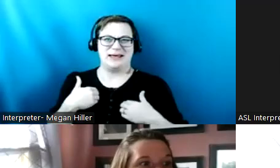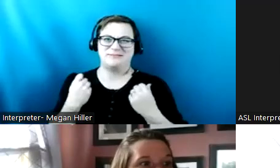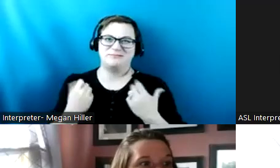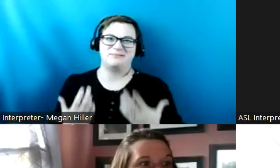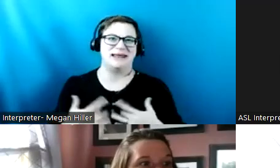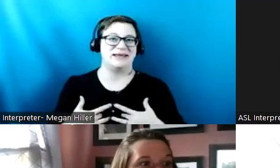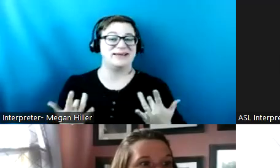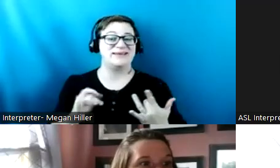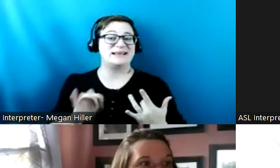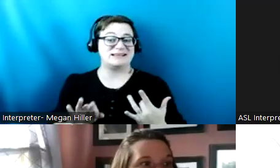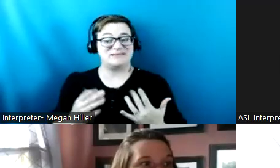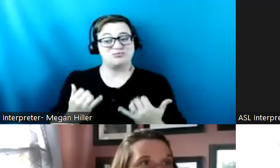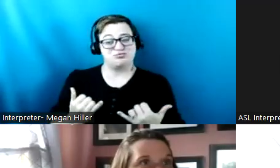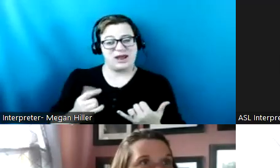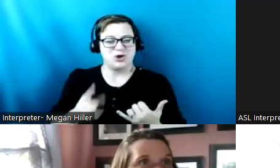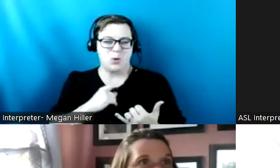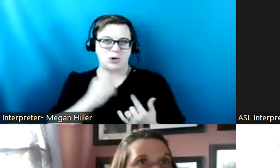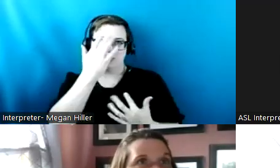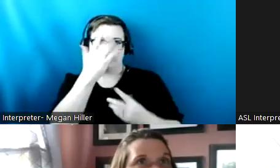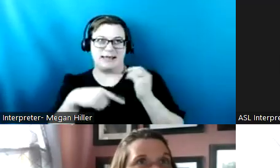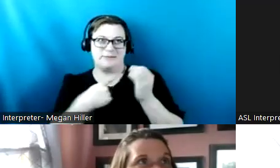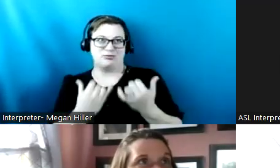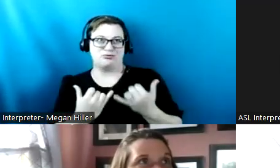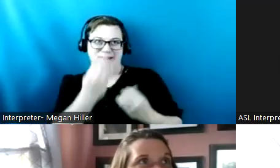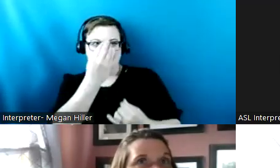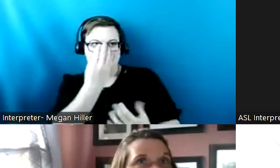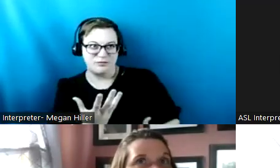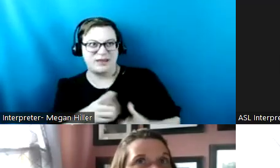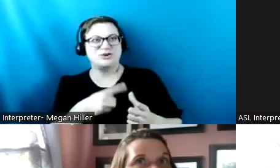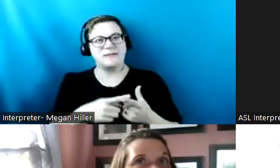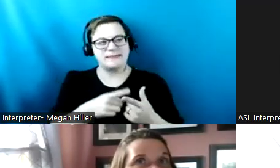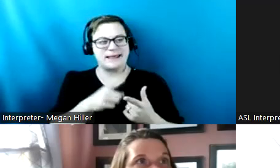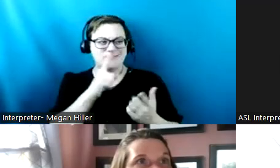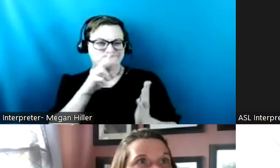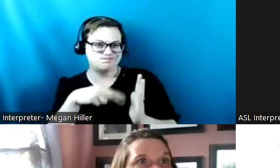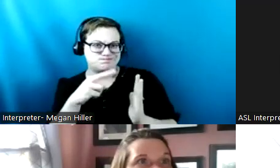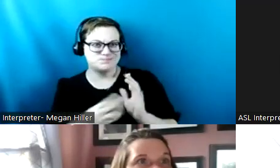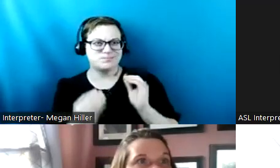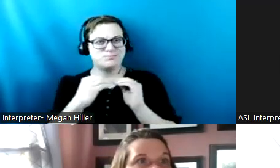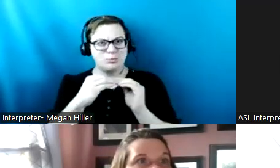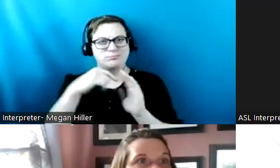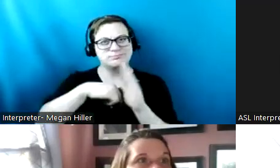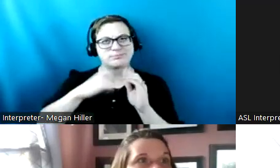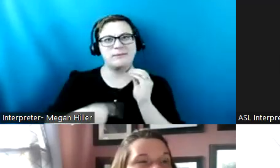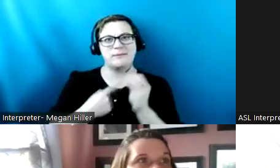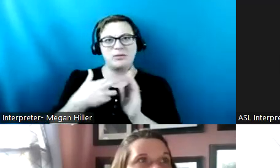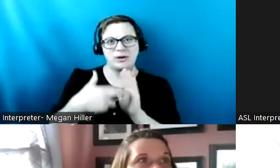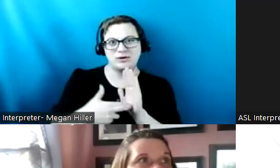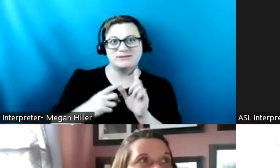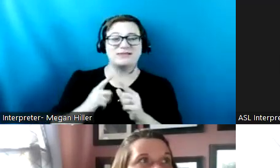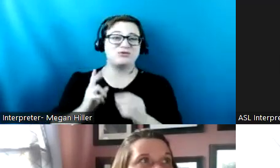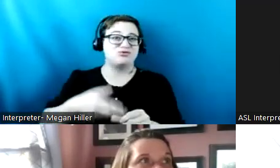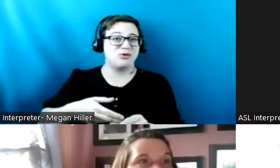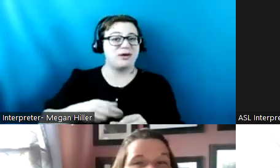let the content today kind of sink in and do a little more reading of the regulations and then join us at a different meeting